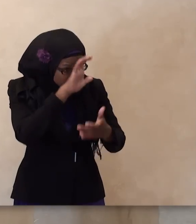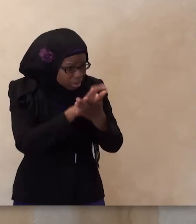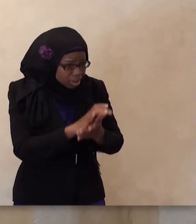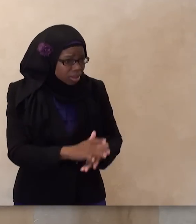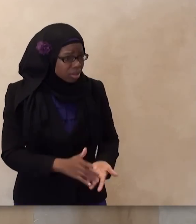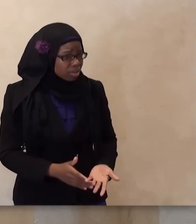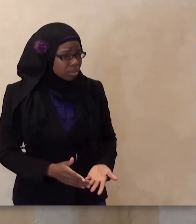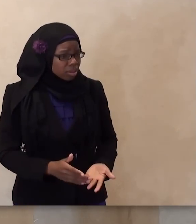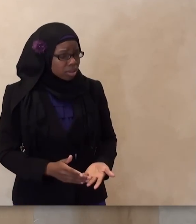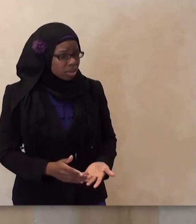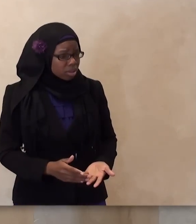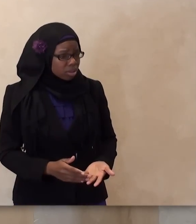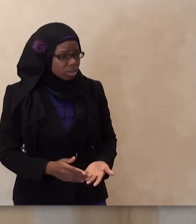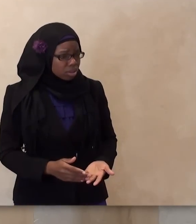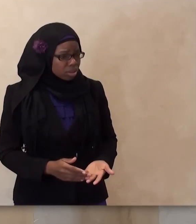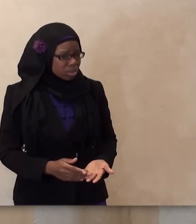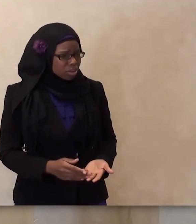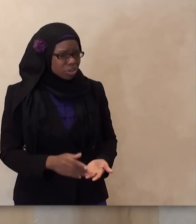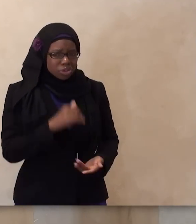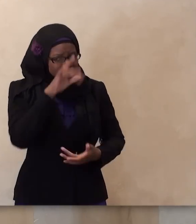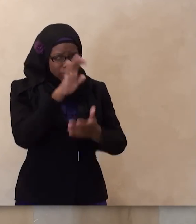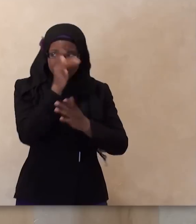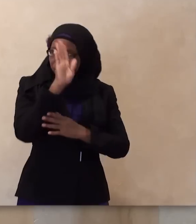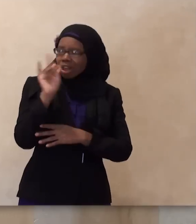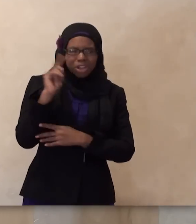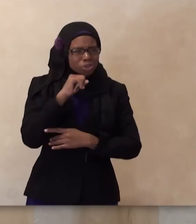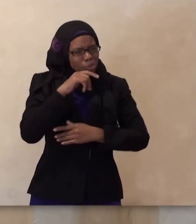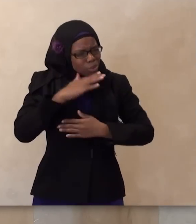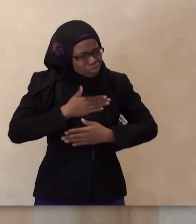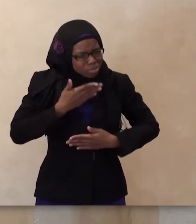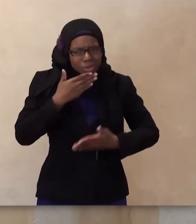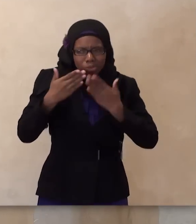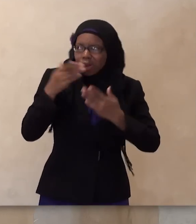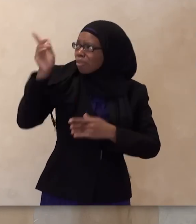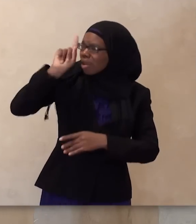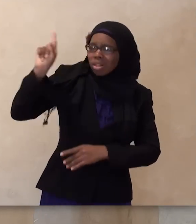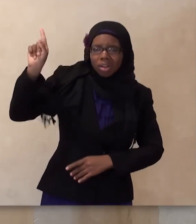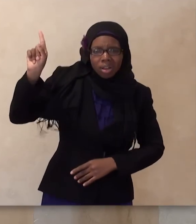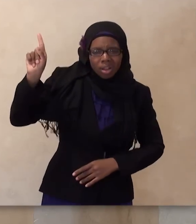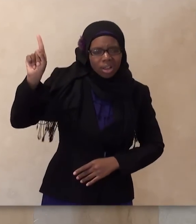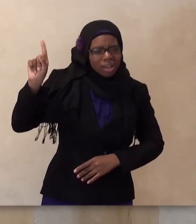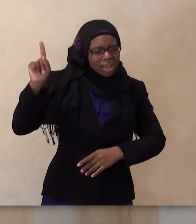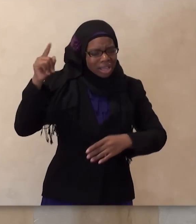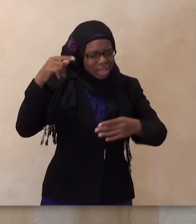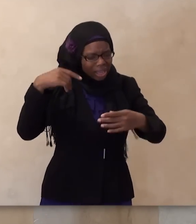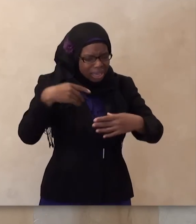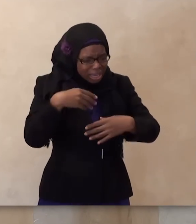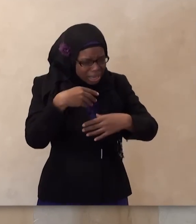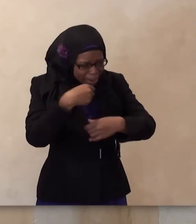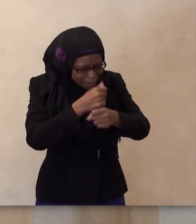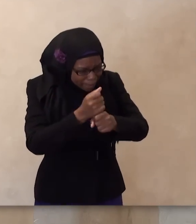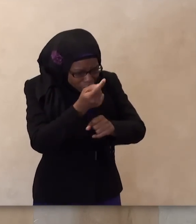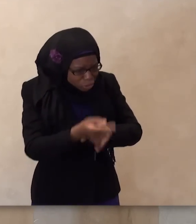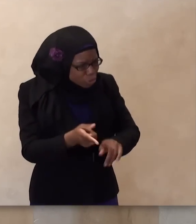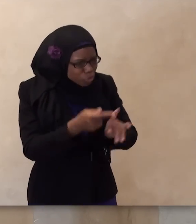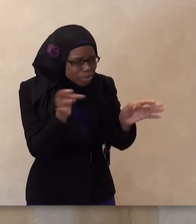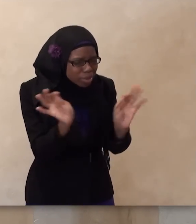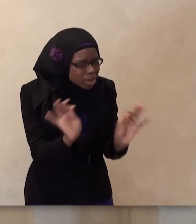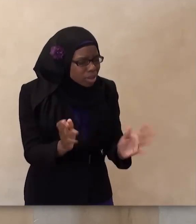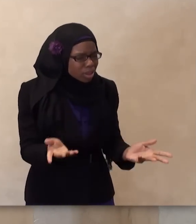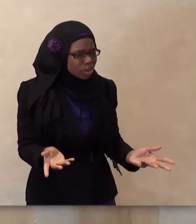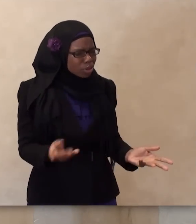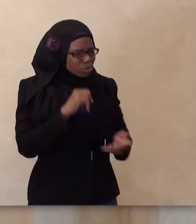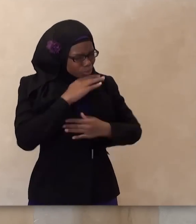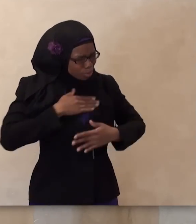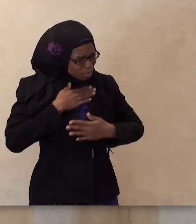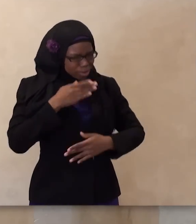subhanahu wa ta'ala? Are you ungrateful to Allah subhanahu wa ta'ala who has created you from a dust? Are you ungrateful